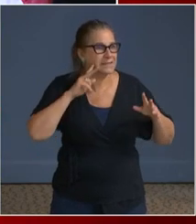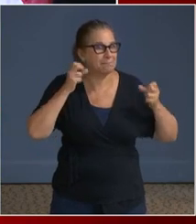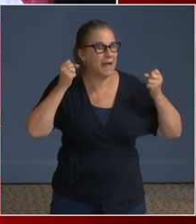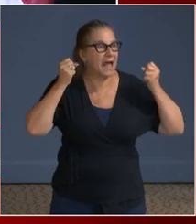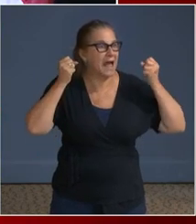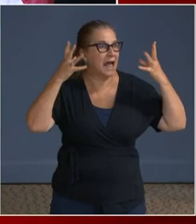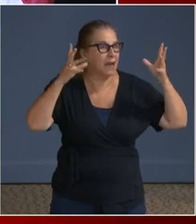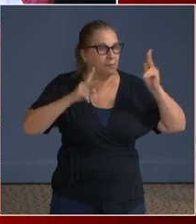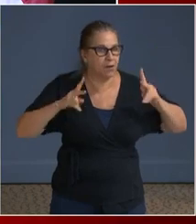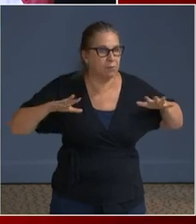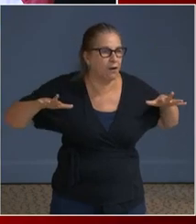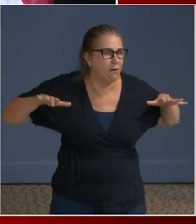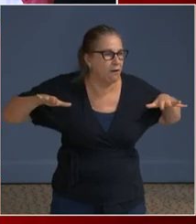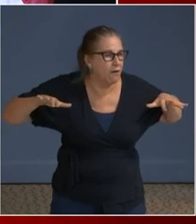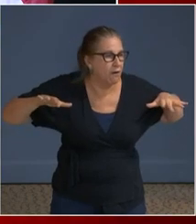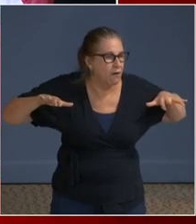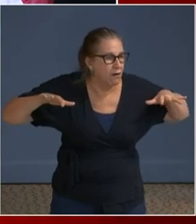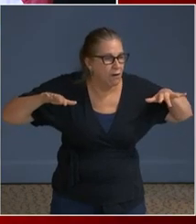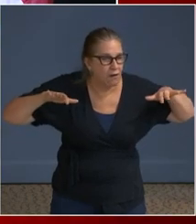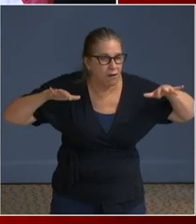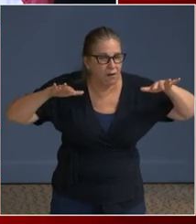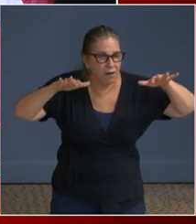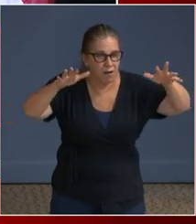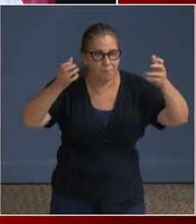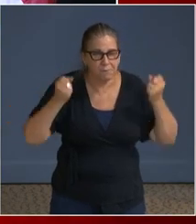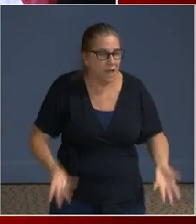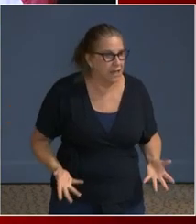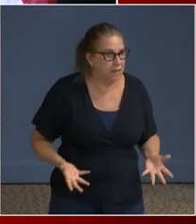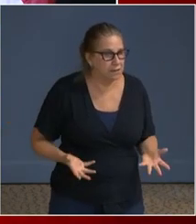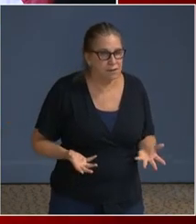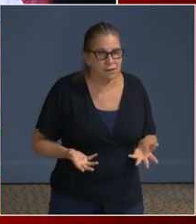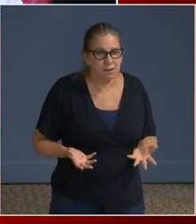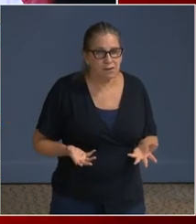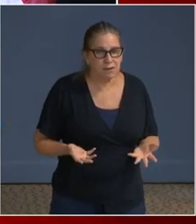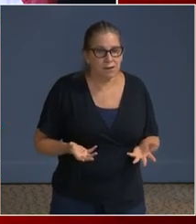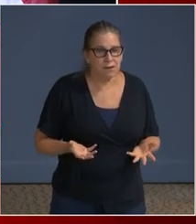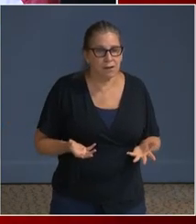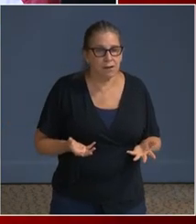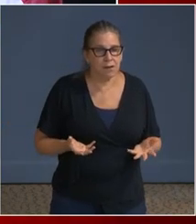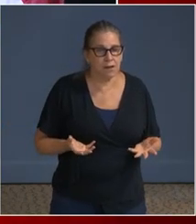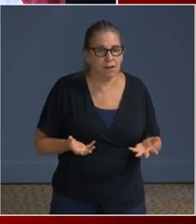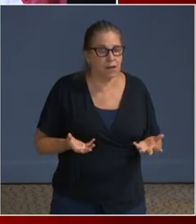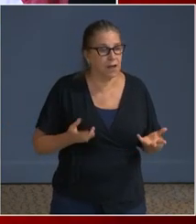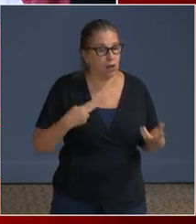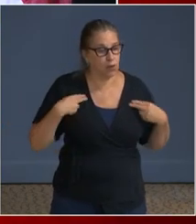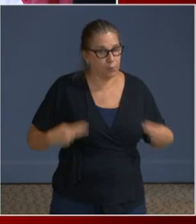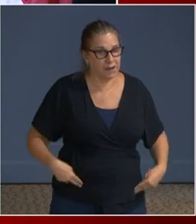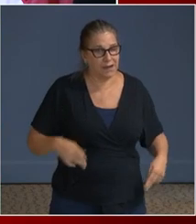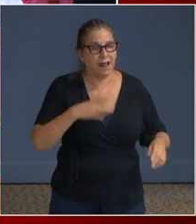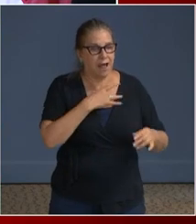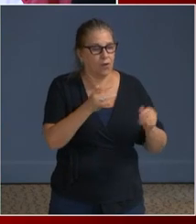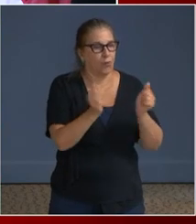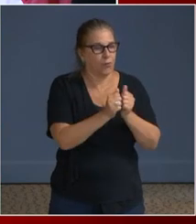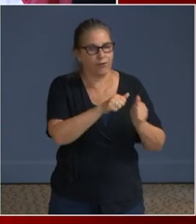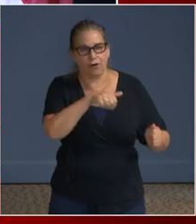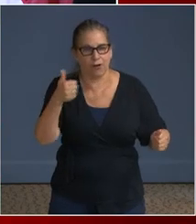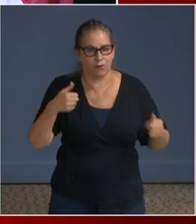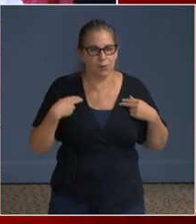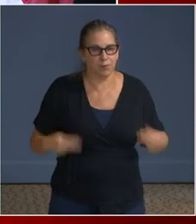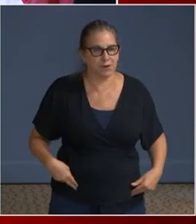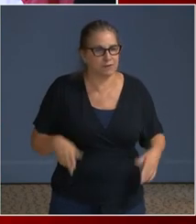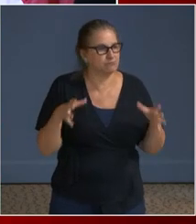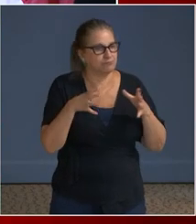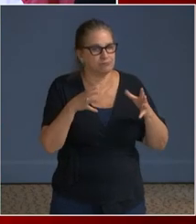gather. So the thing about it is human beings want to be together, and we get that. But we need people to stay